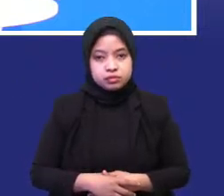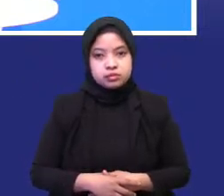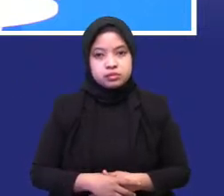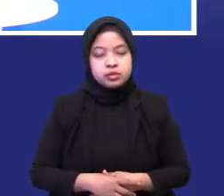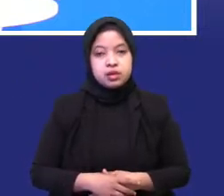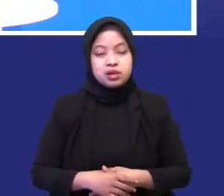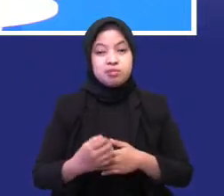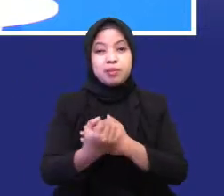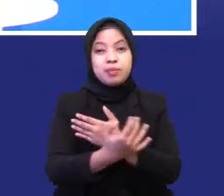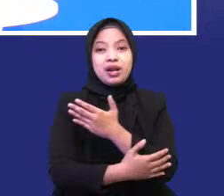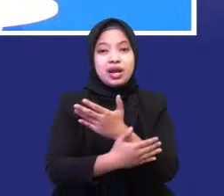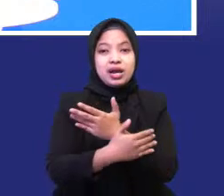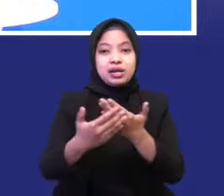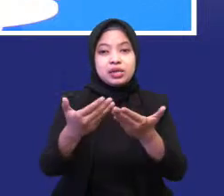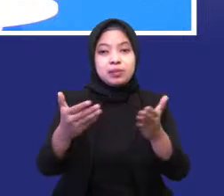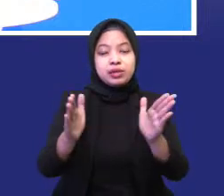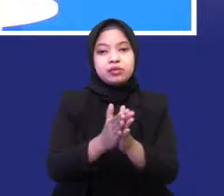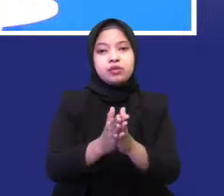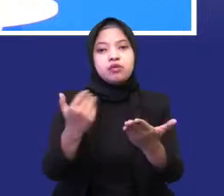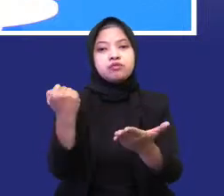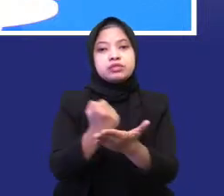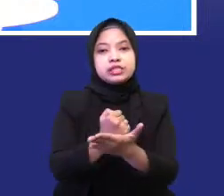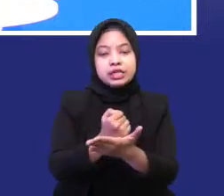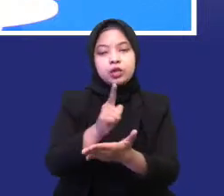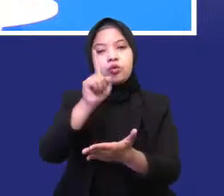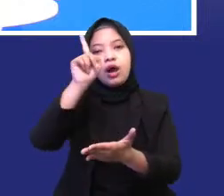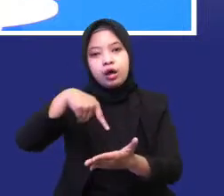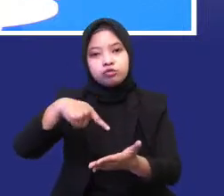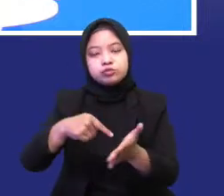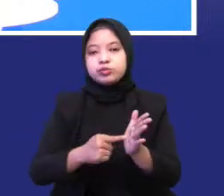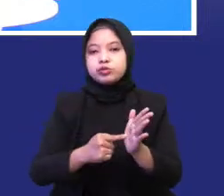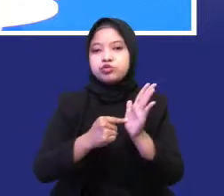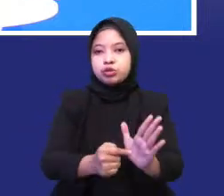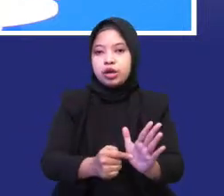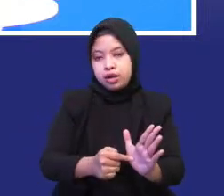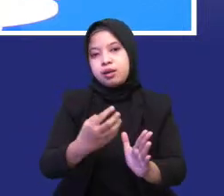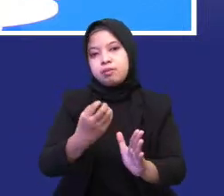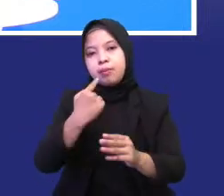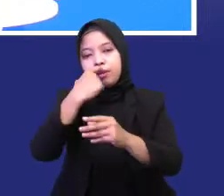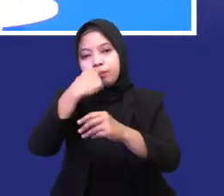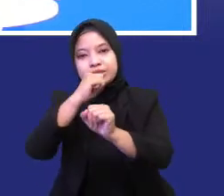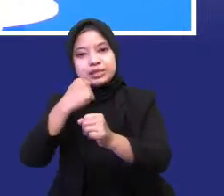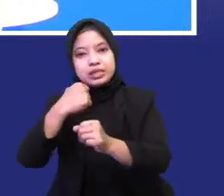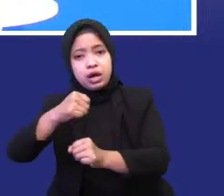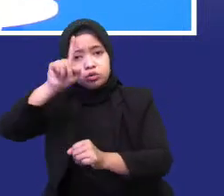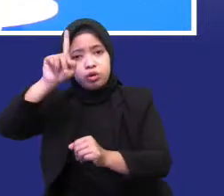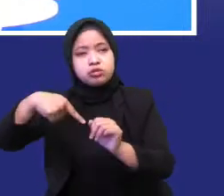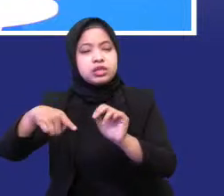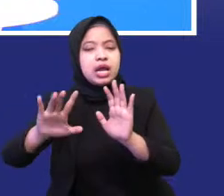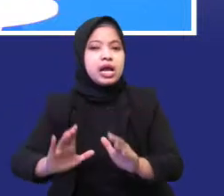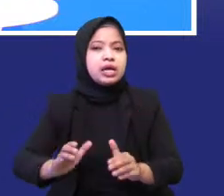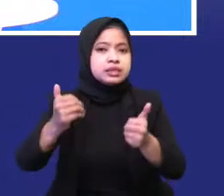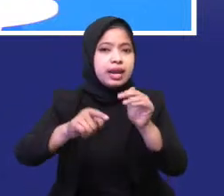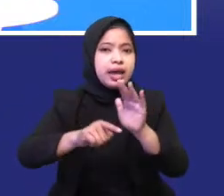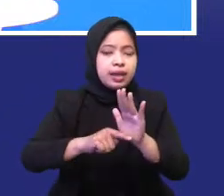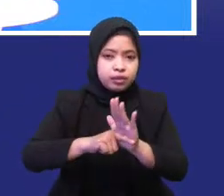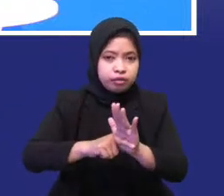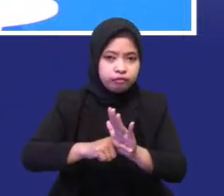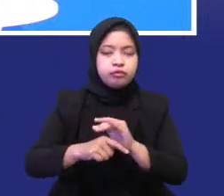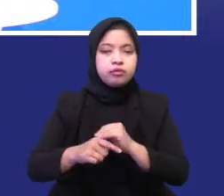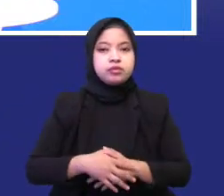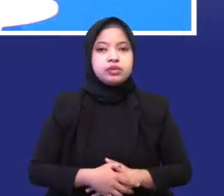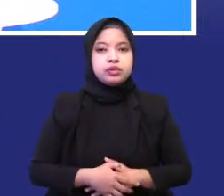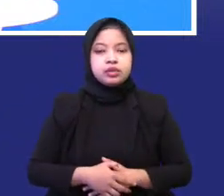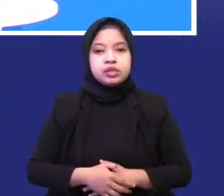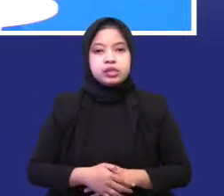of the countries with the visa on arrival, which is this is part of the relaxations of